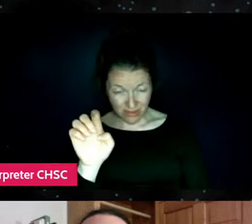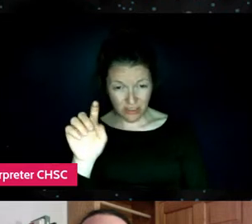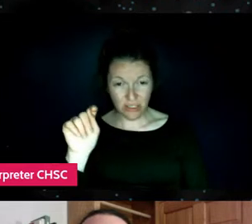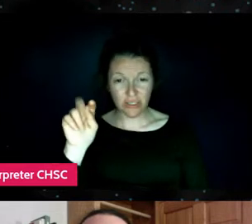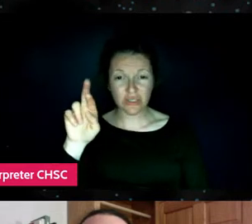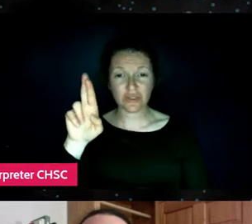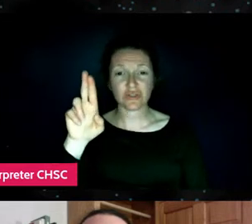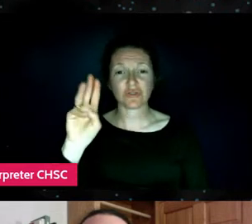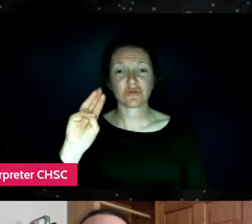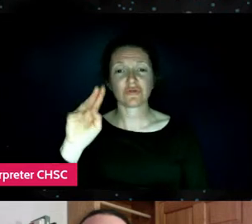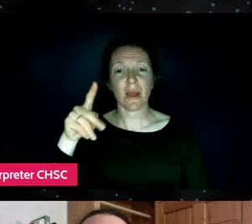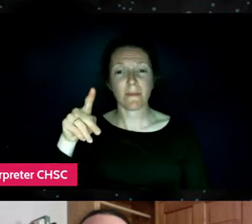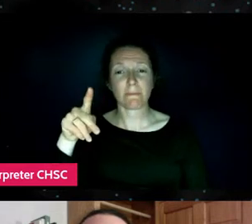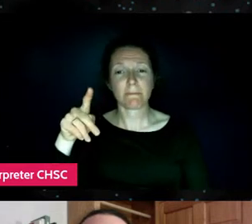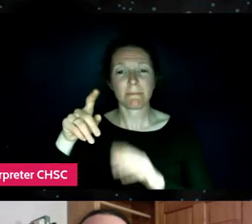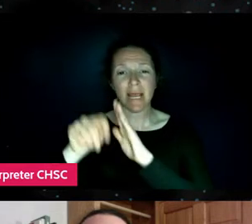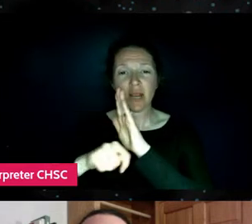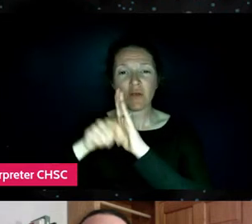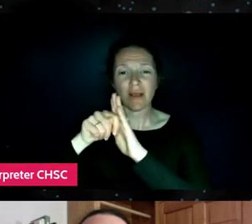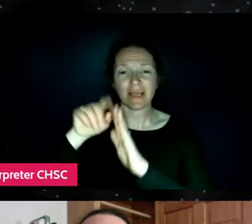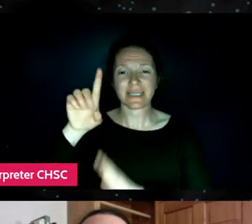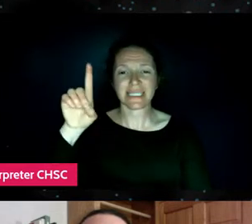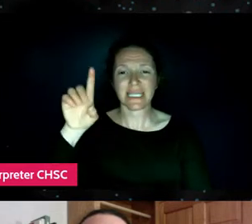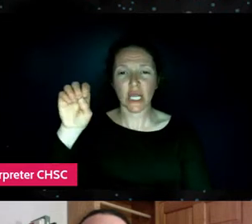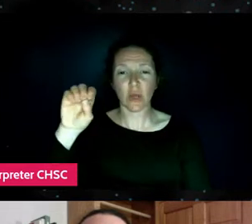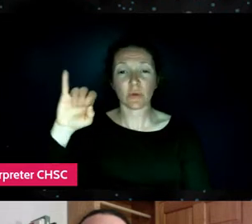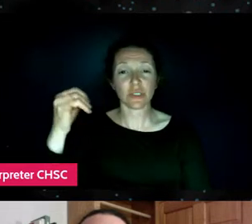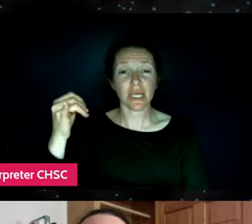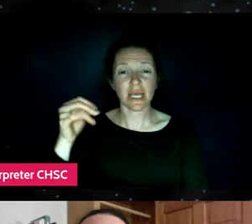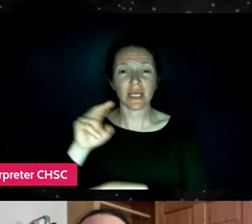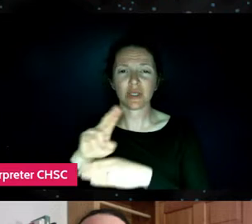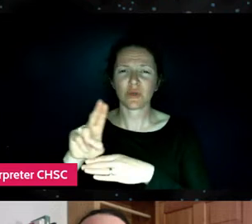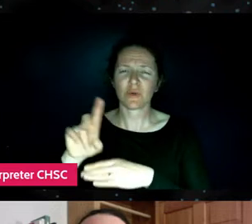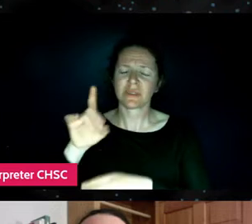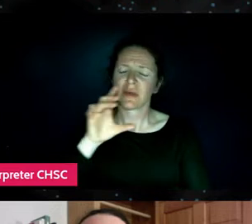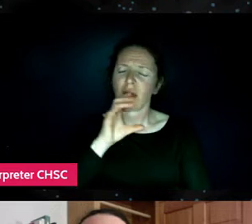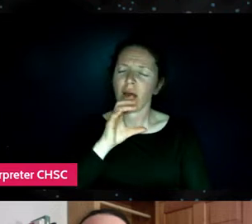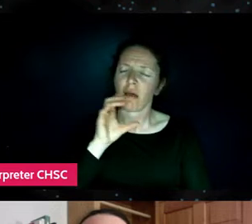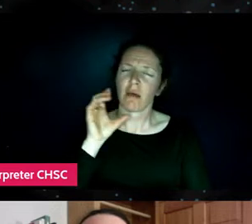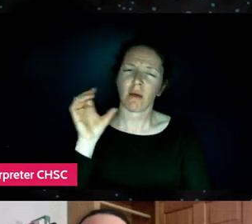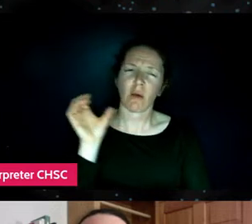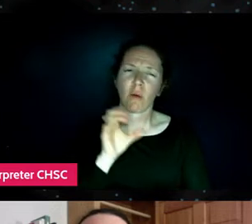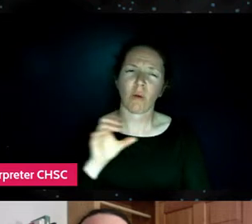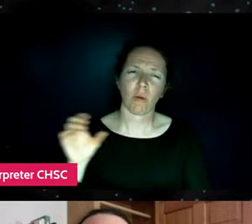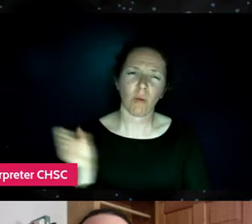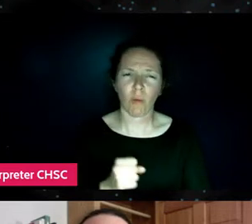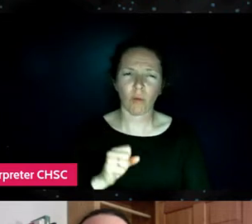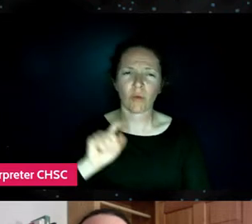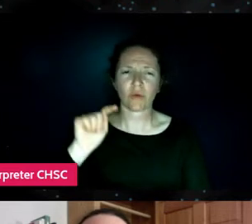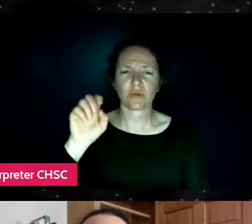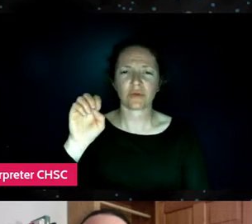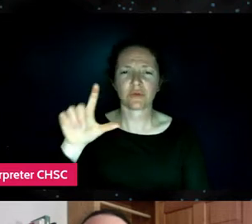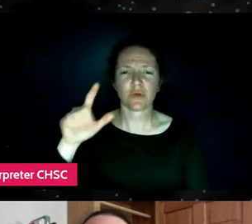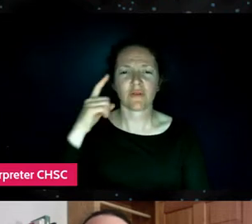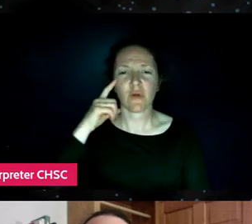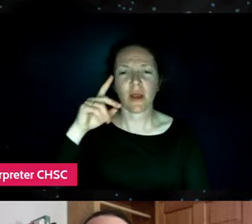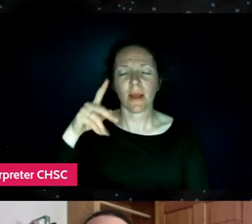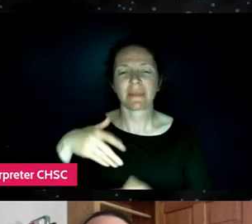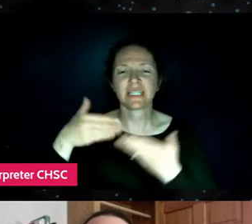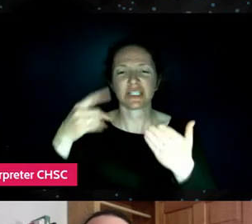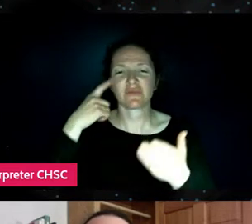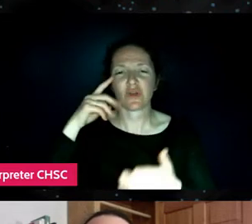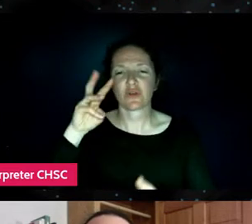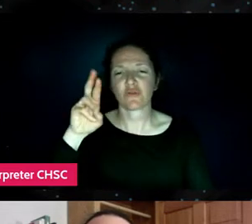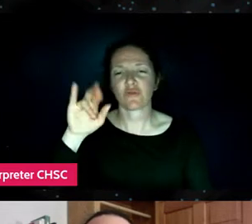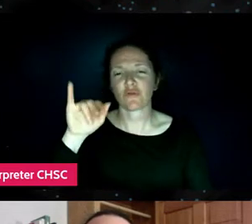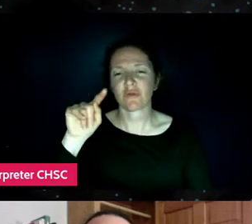DOJ used this archaic tool called a petition for writ of mandamus, which is essentially something